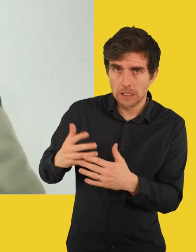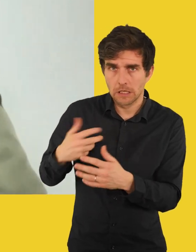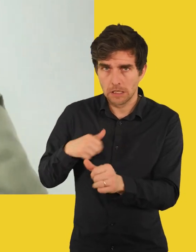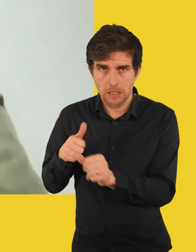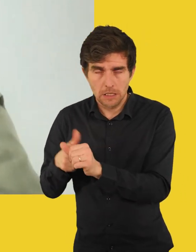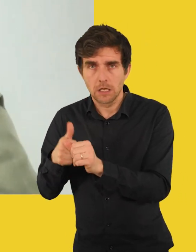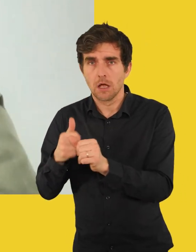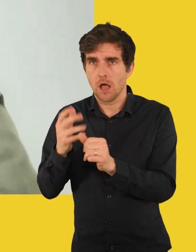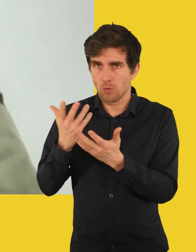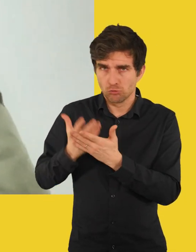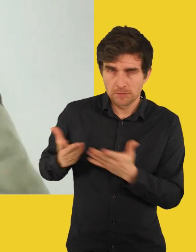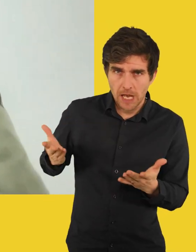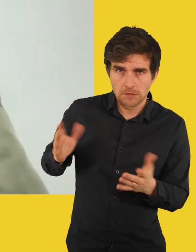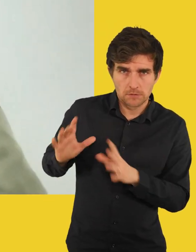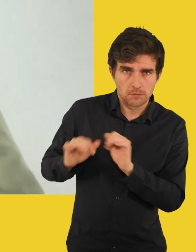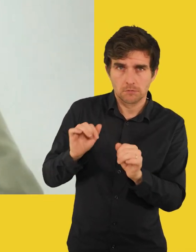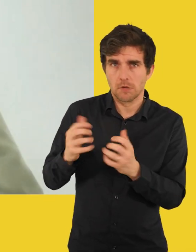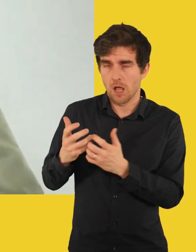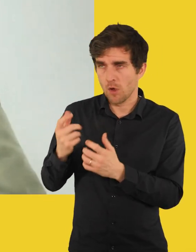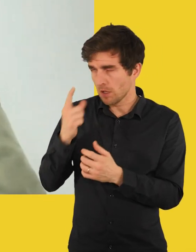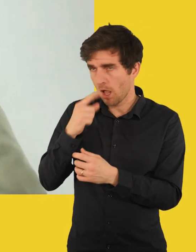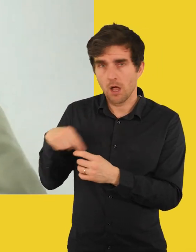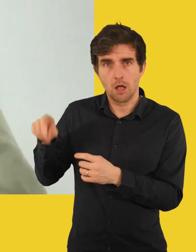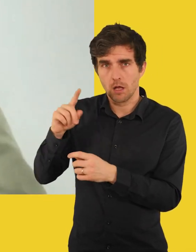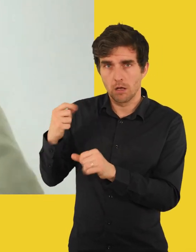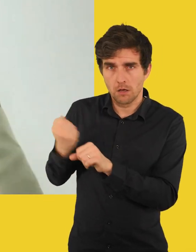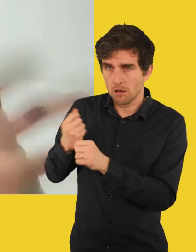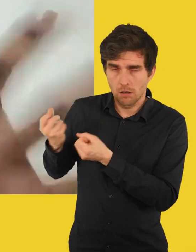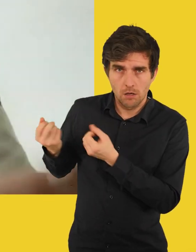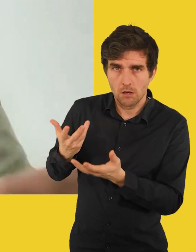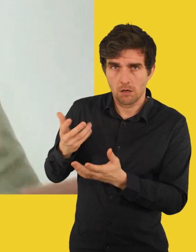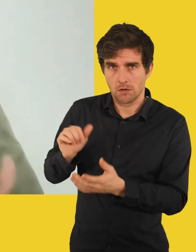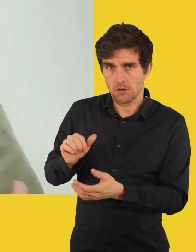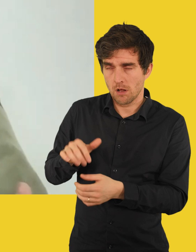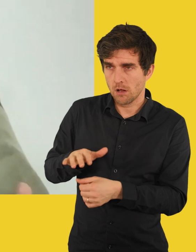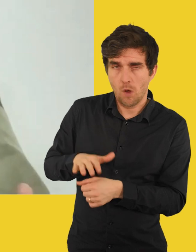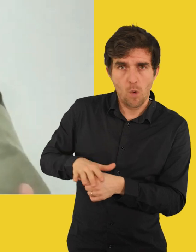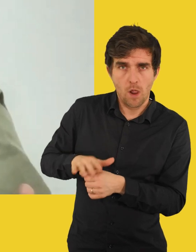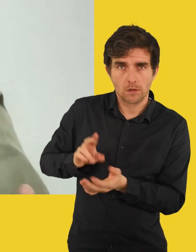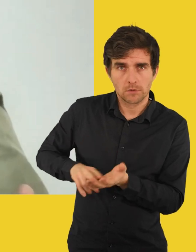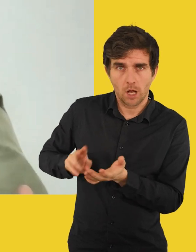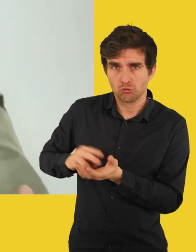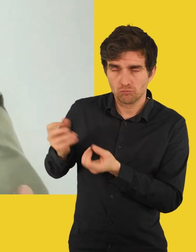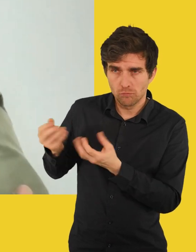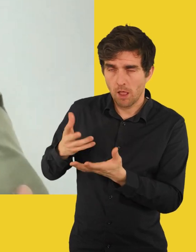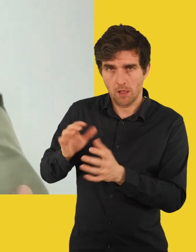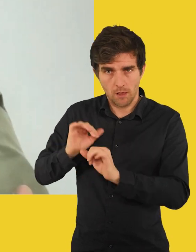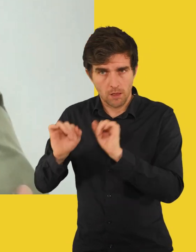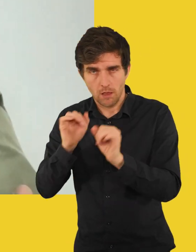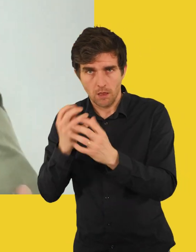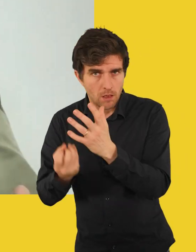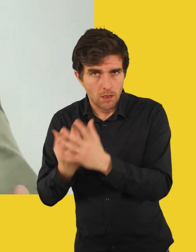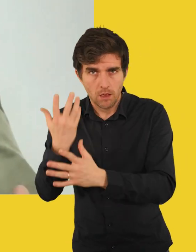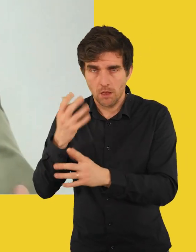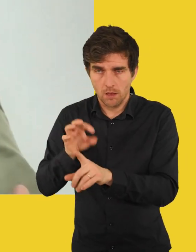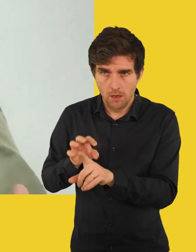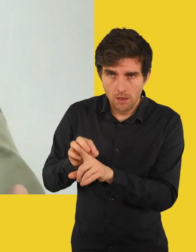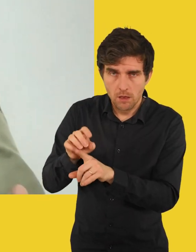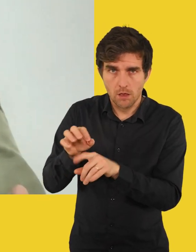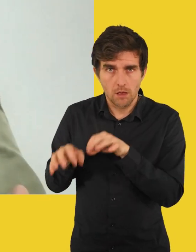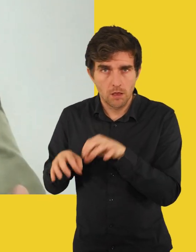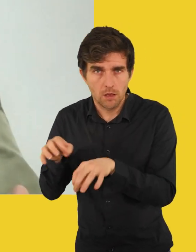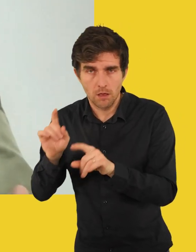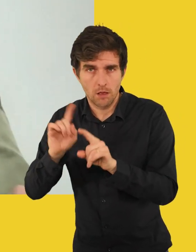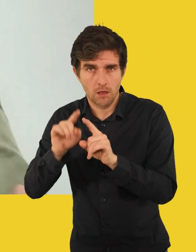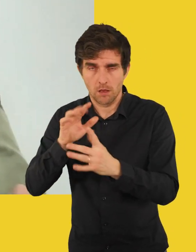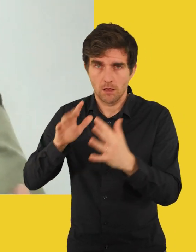region can be respected, and how production systems can be aligned with the local natural biodiversity